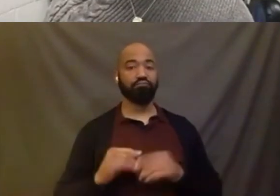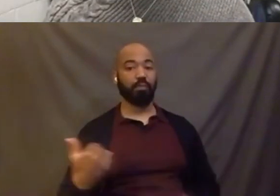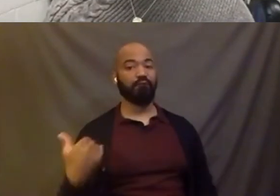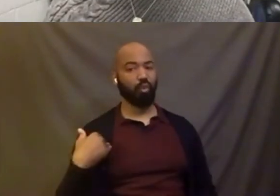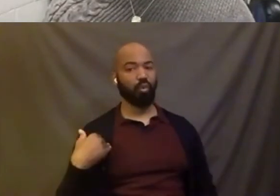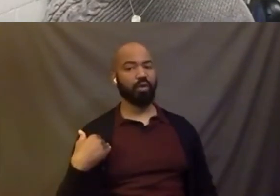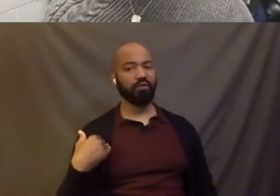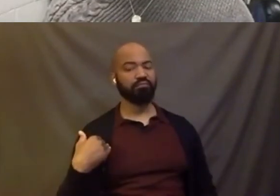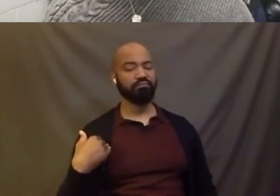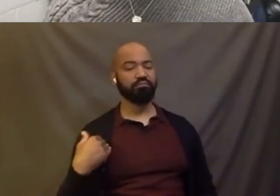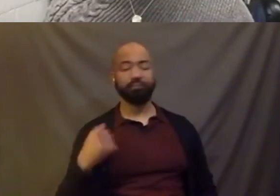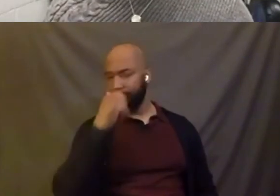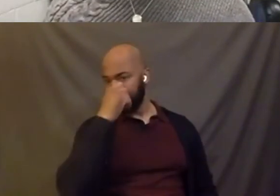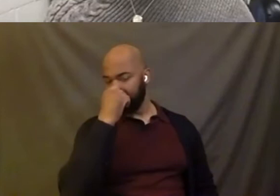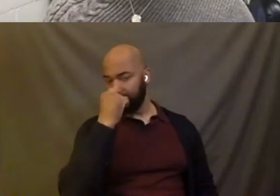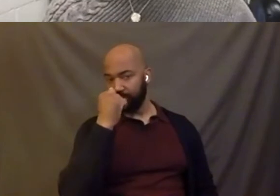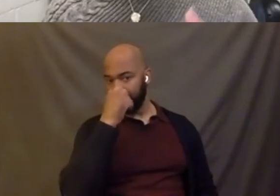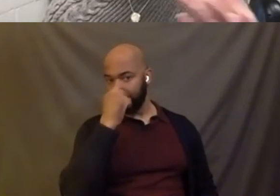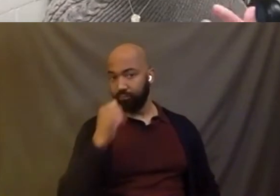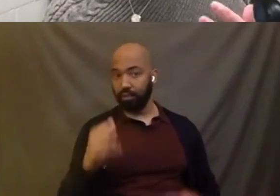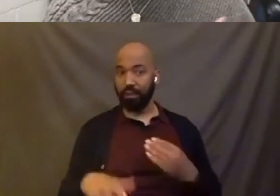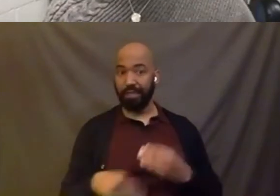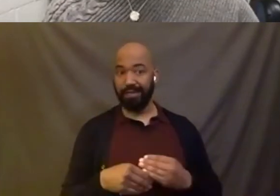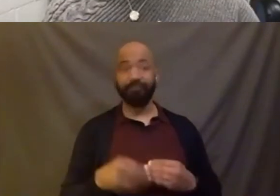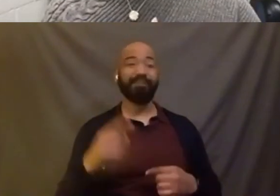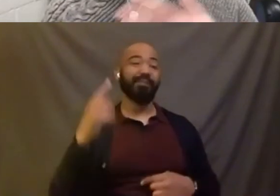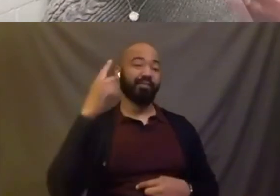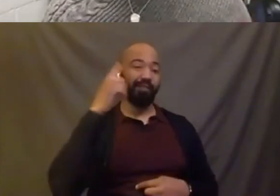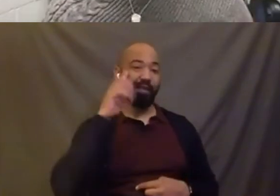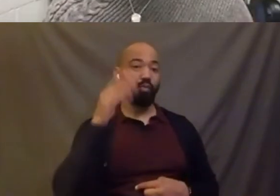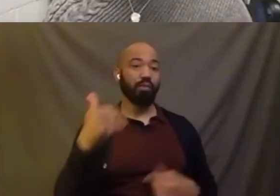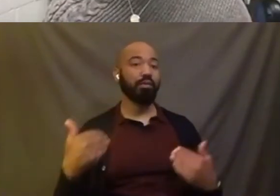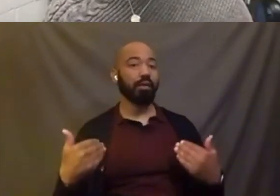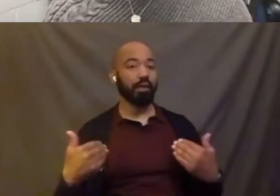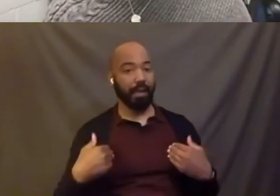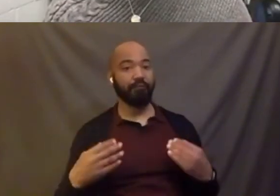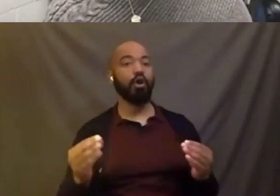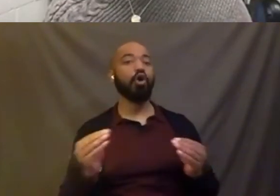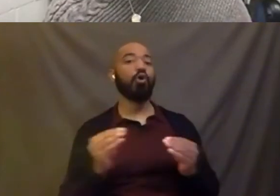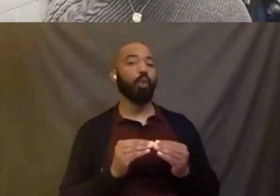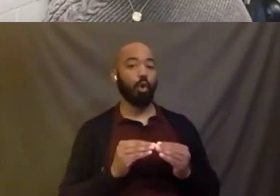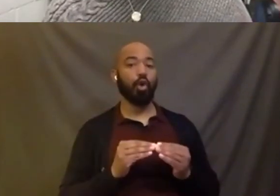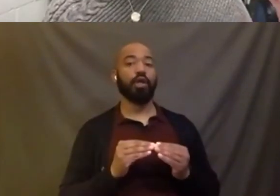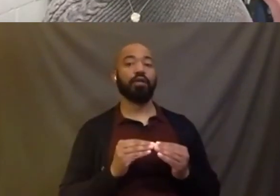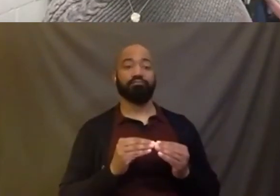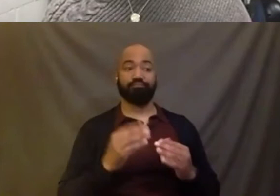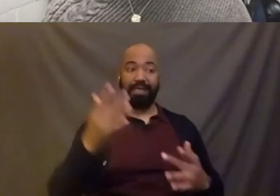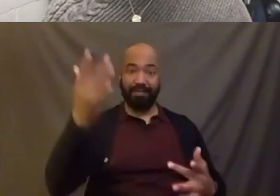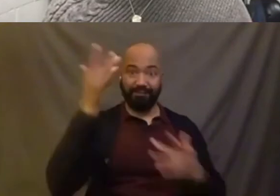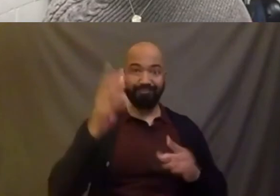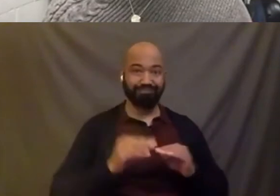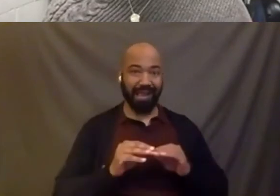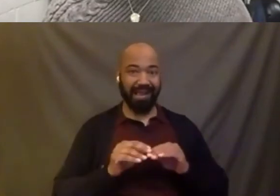be surprised if we have more infectious events in our lifetime as well. And we are a